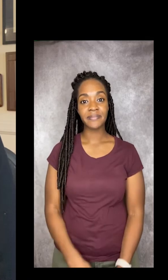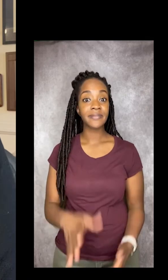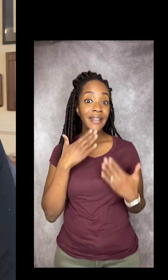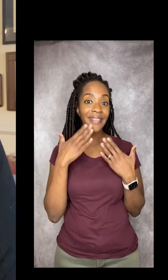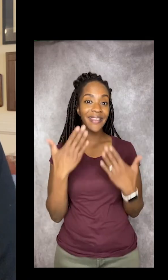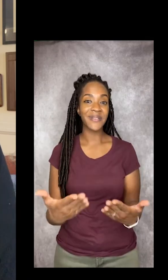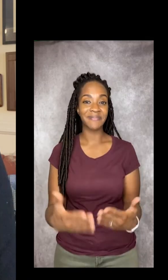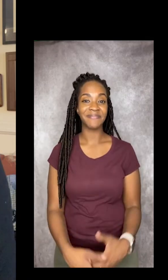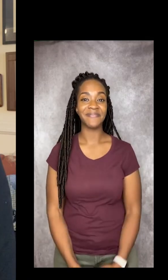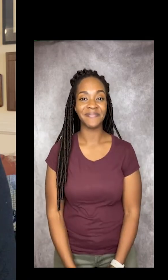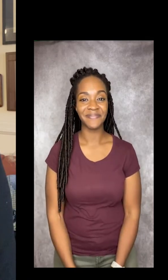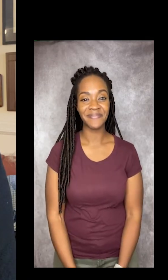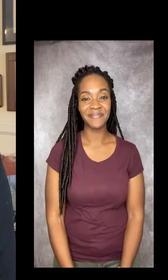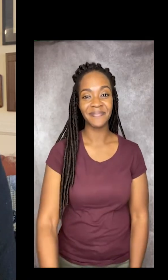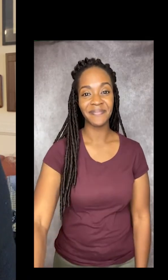"Thank you."